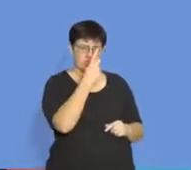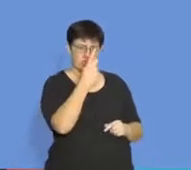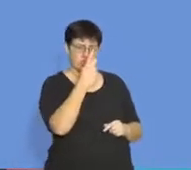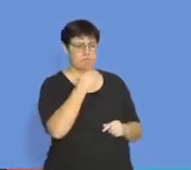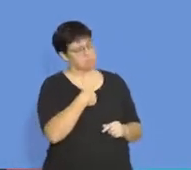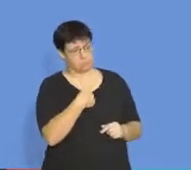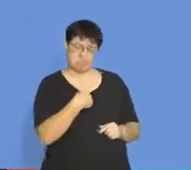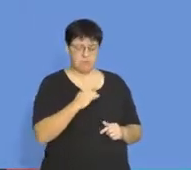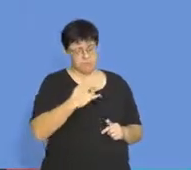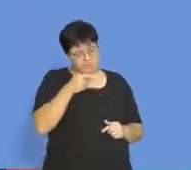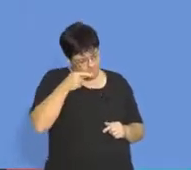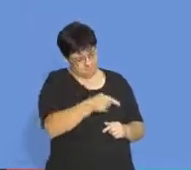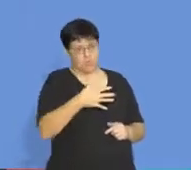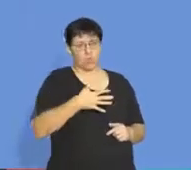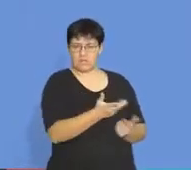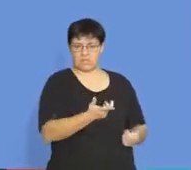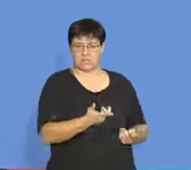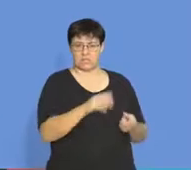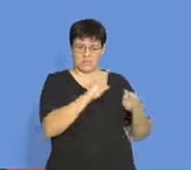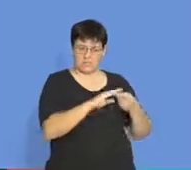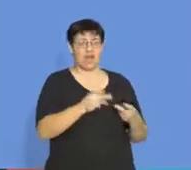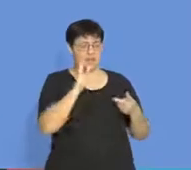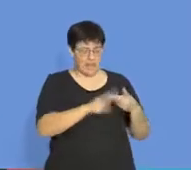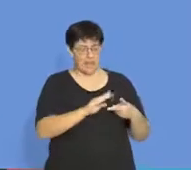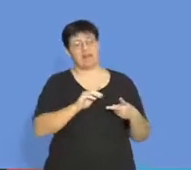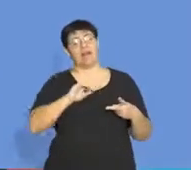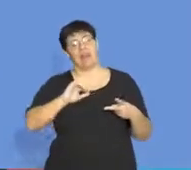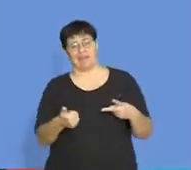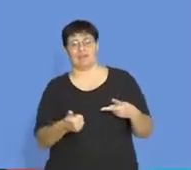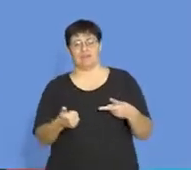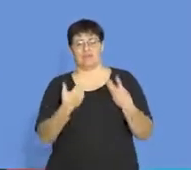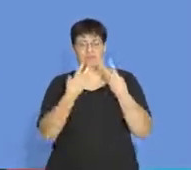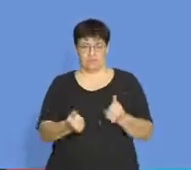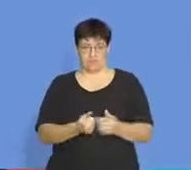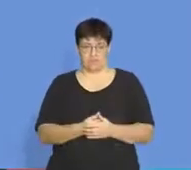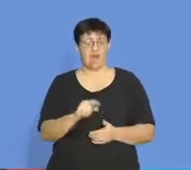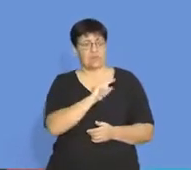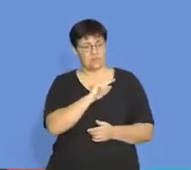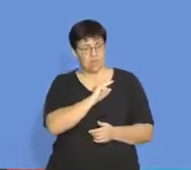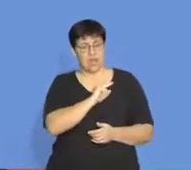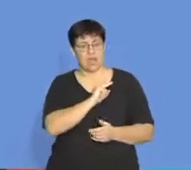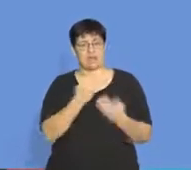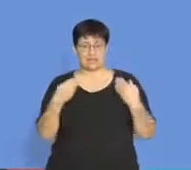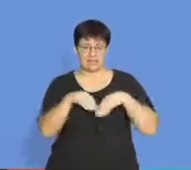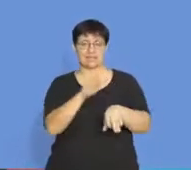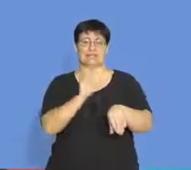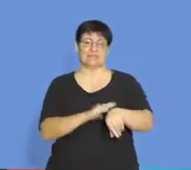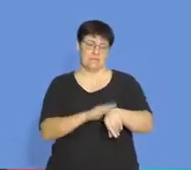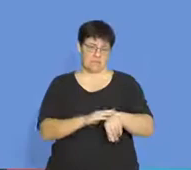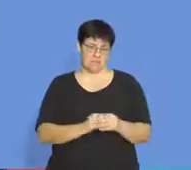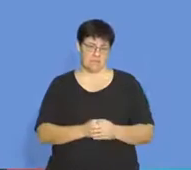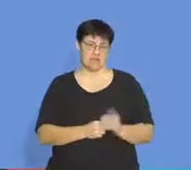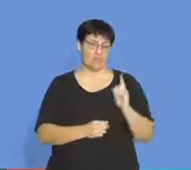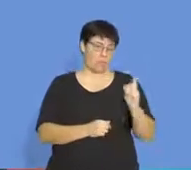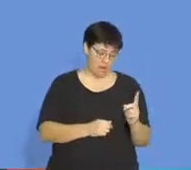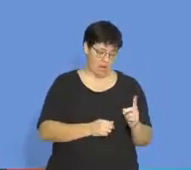that is convenient for you to solve, and then solve for the other variable. That's why the word simultaneously means solve